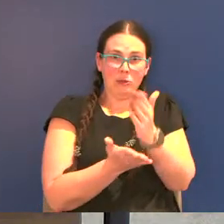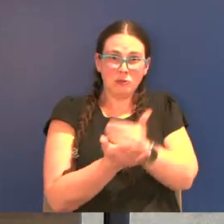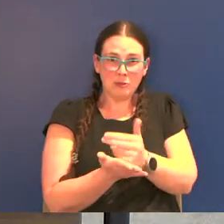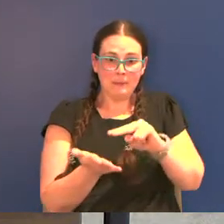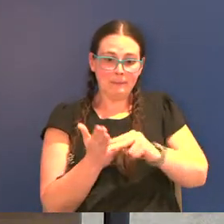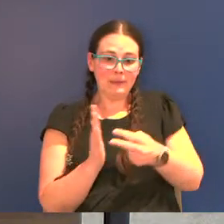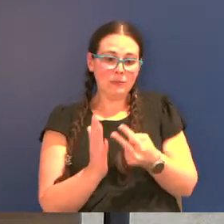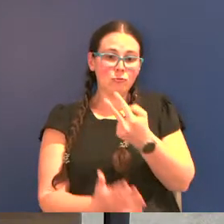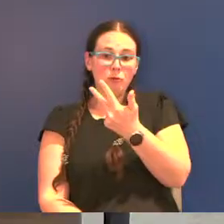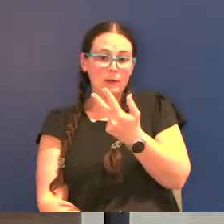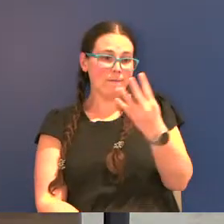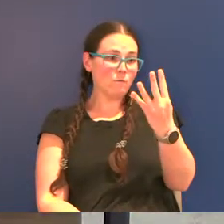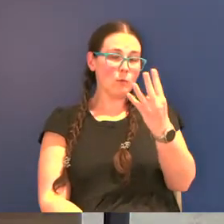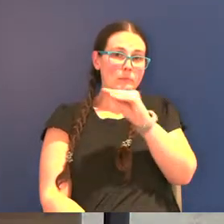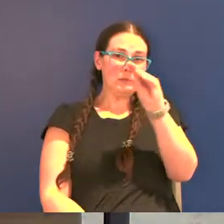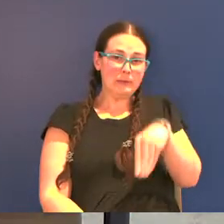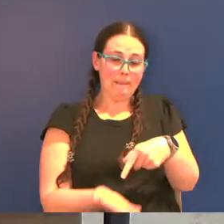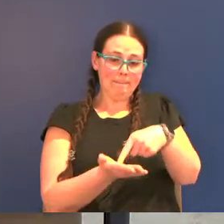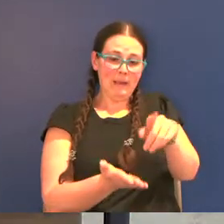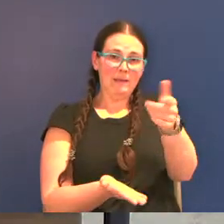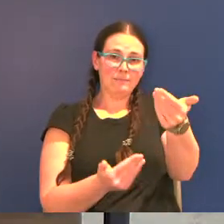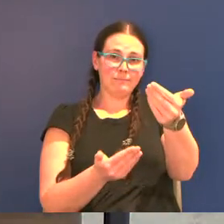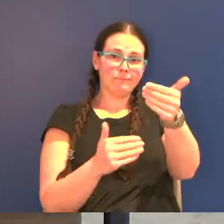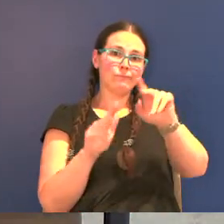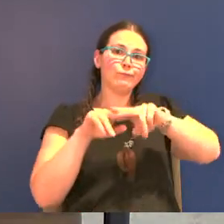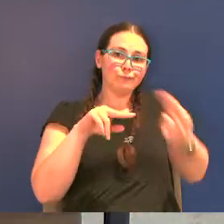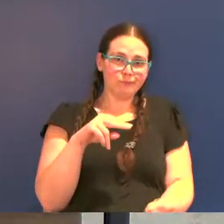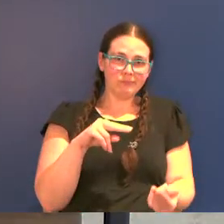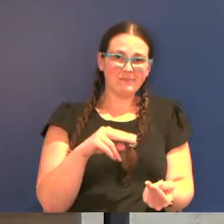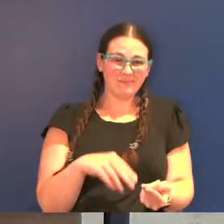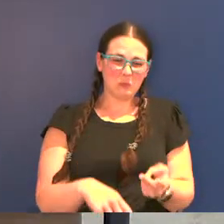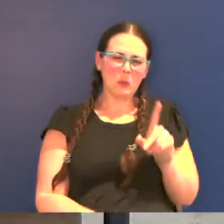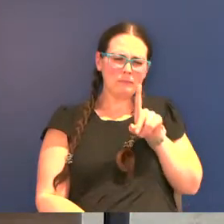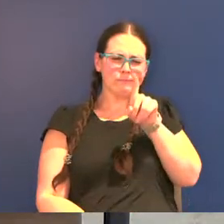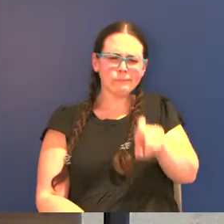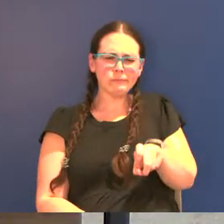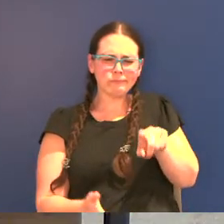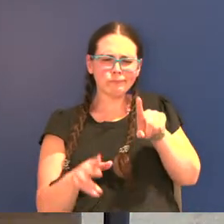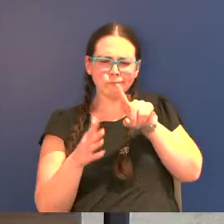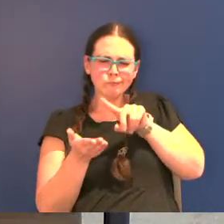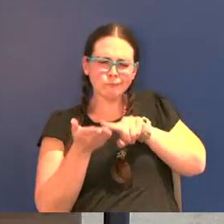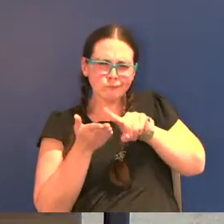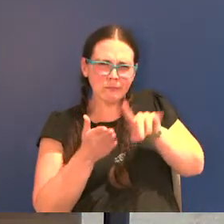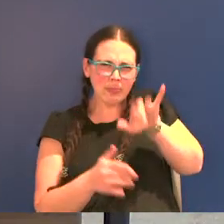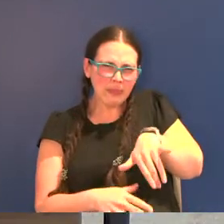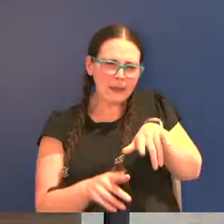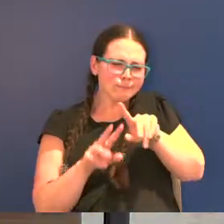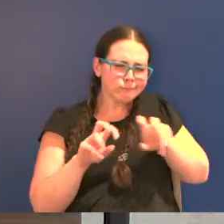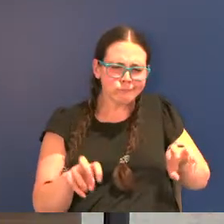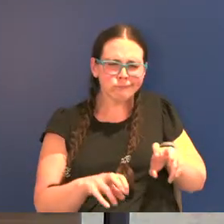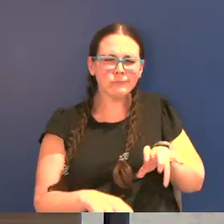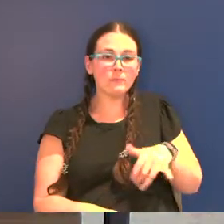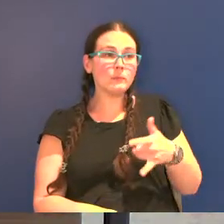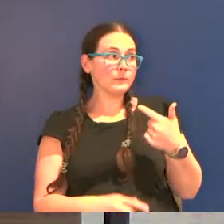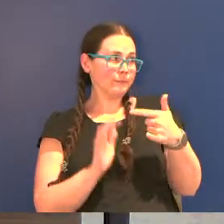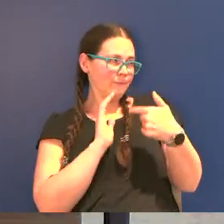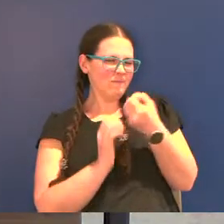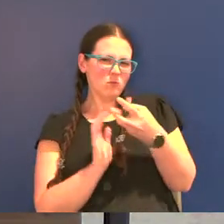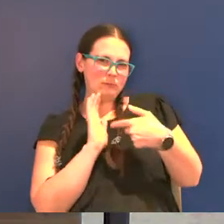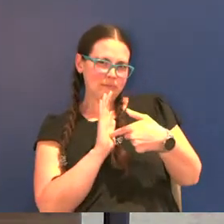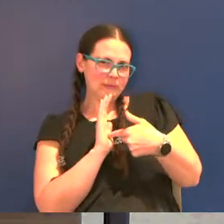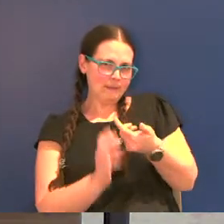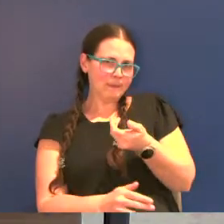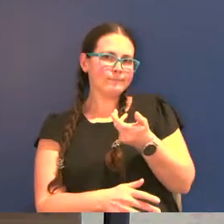4% pay cut. So I would ask you to look at that. Let me give you some examples. We have made some big-time